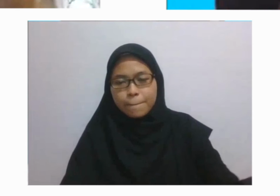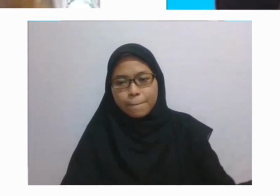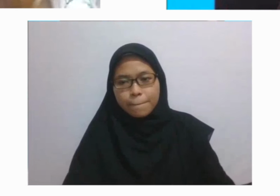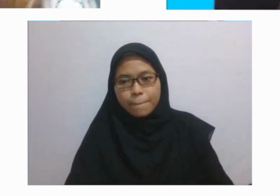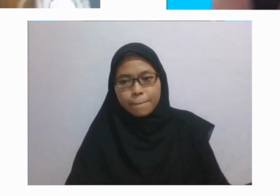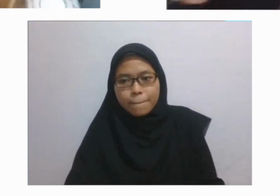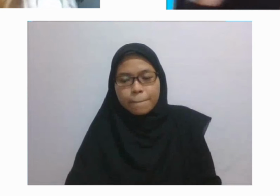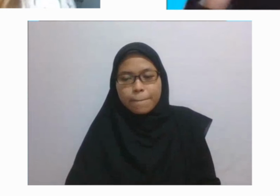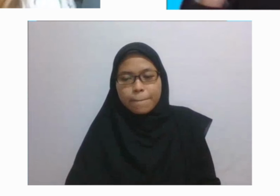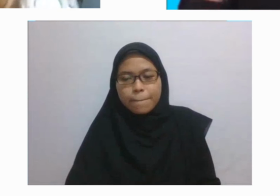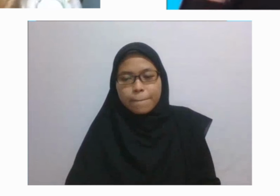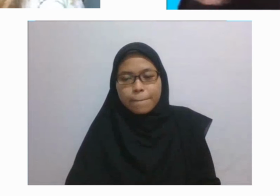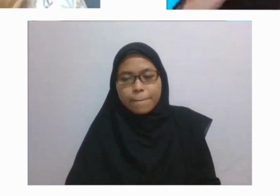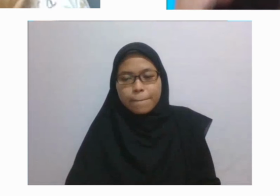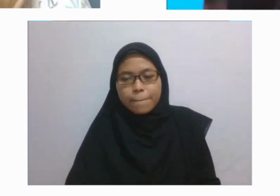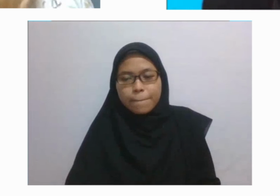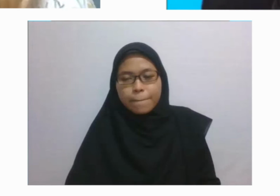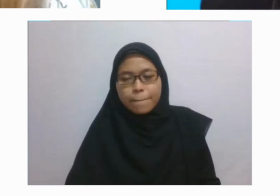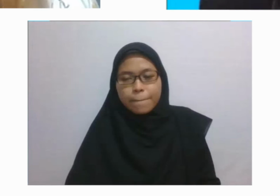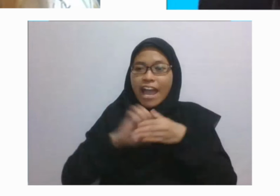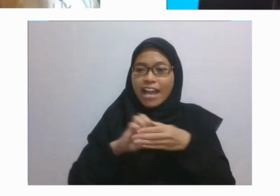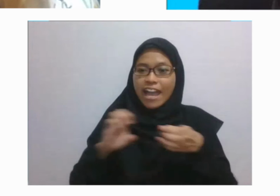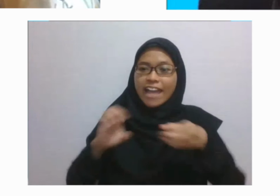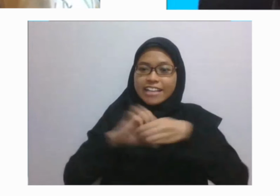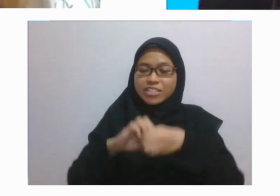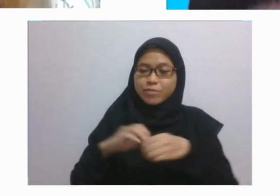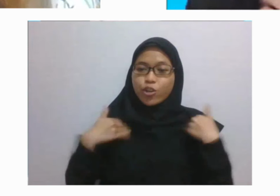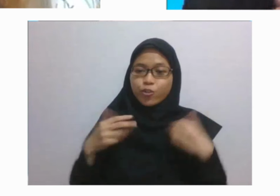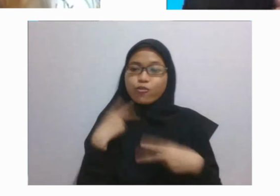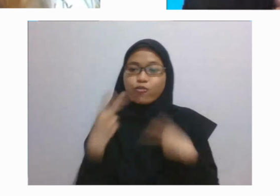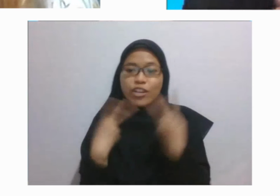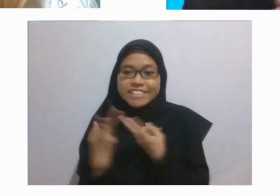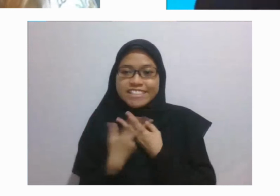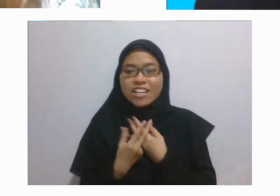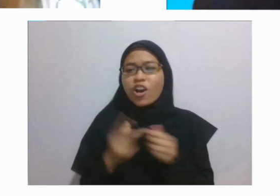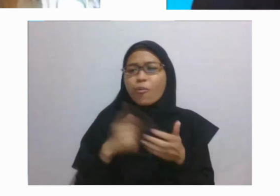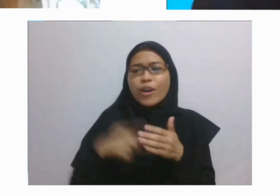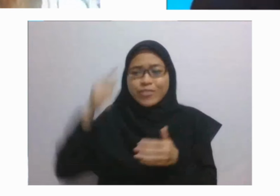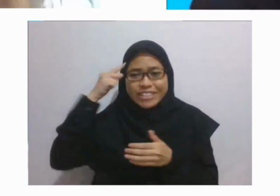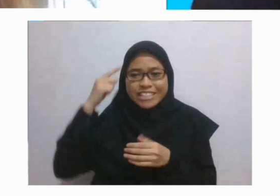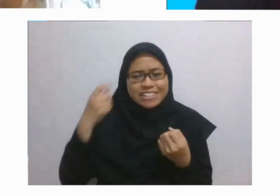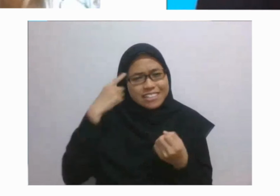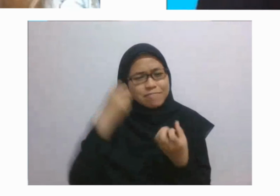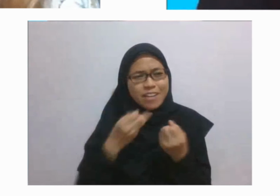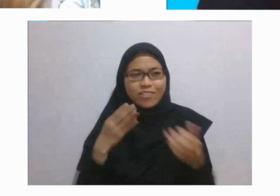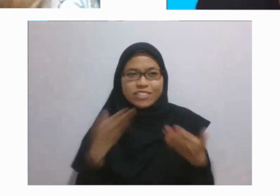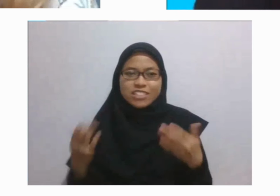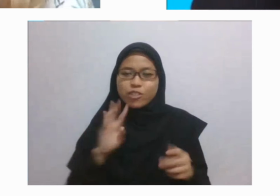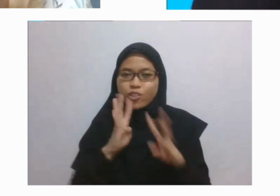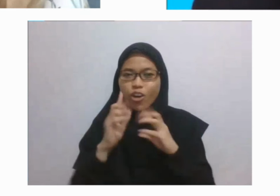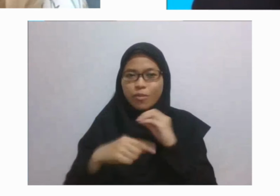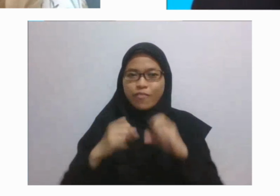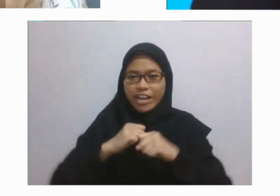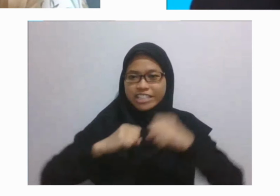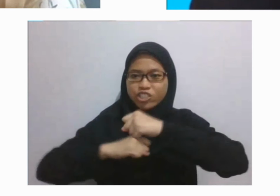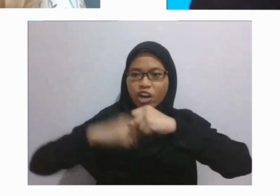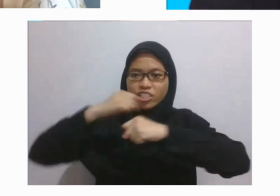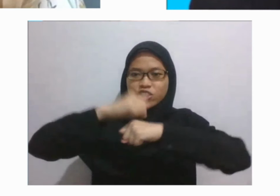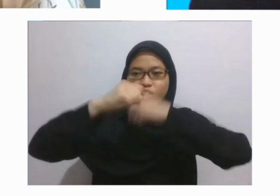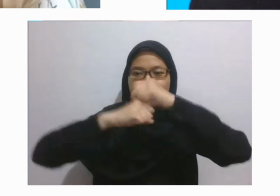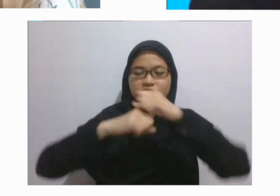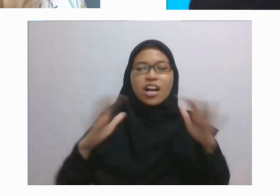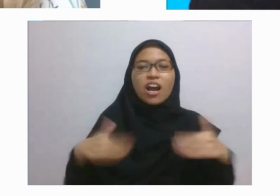we're talking about seems very structural, right? It seems very city council, very, you know, how would you engage